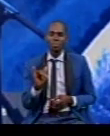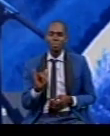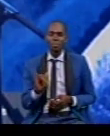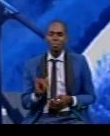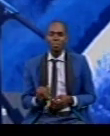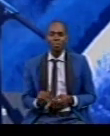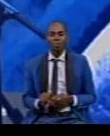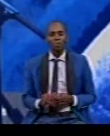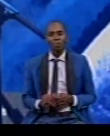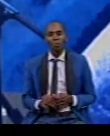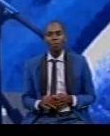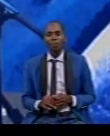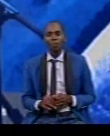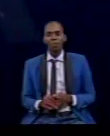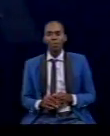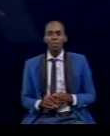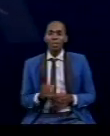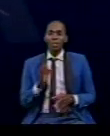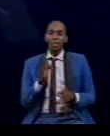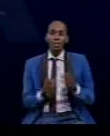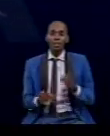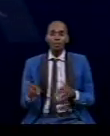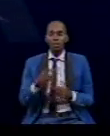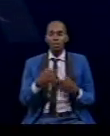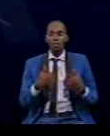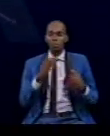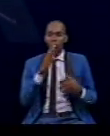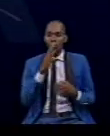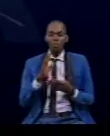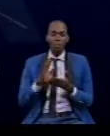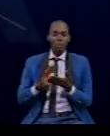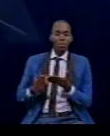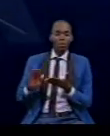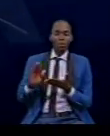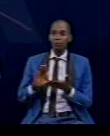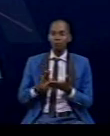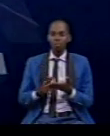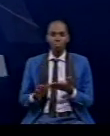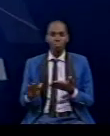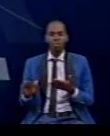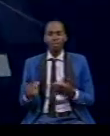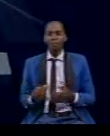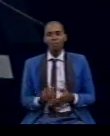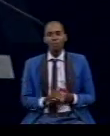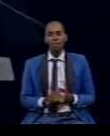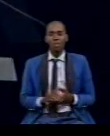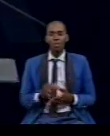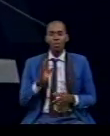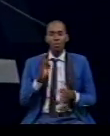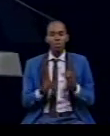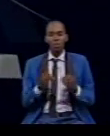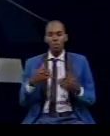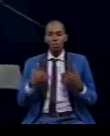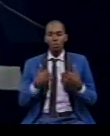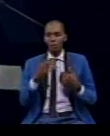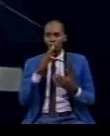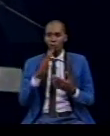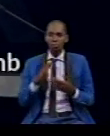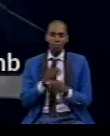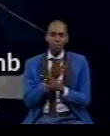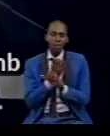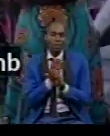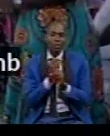Every form of pain in your body, in the bone, inside you, in